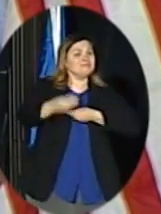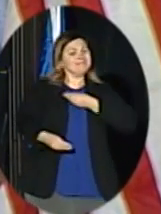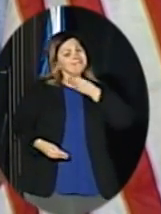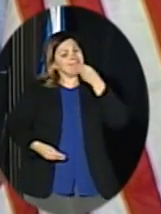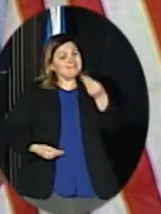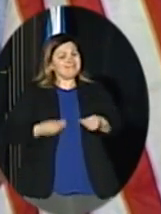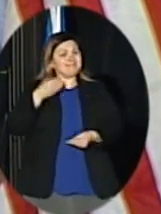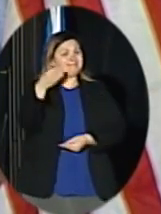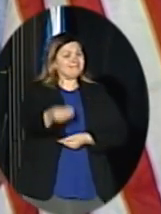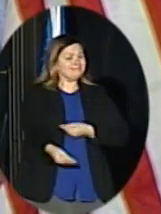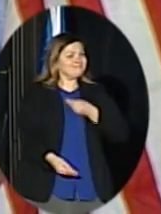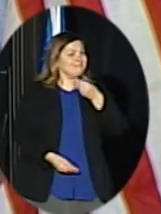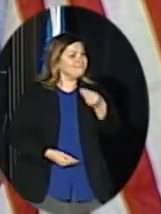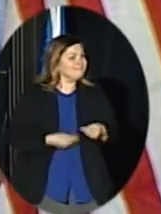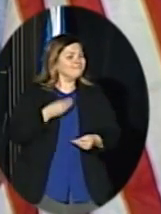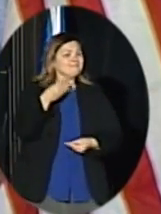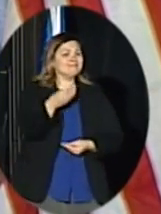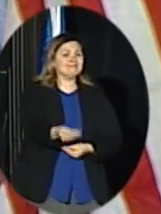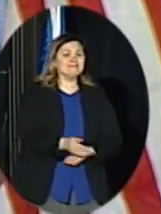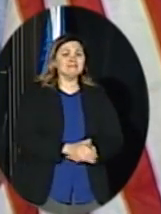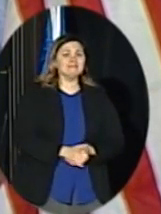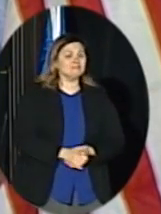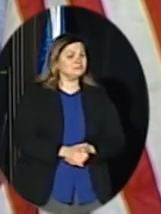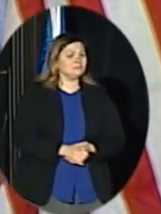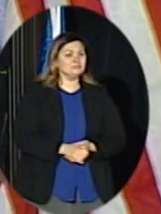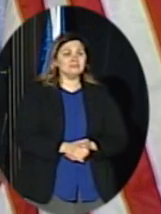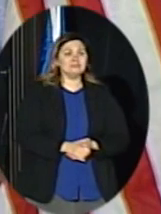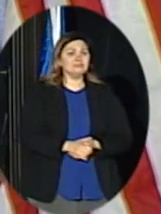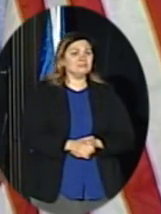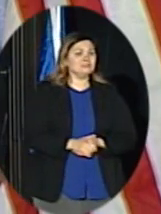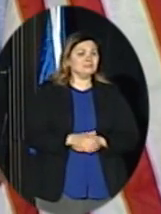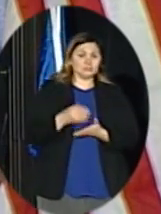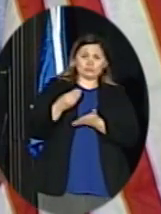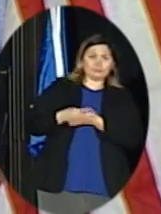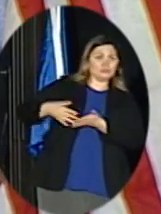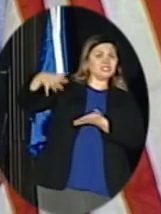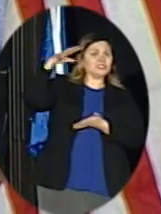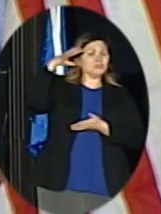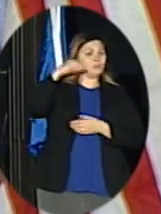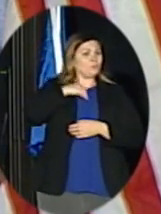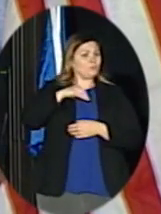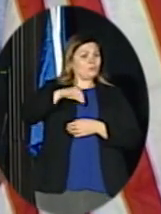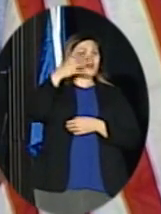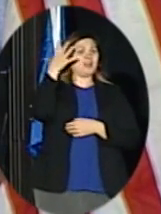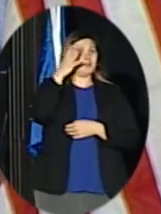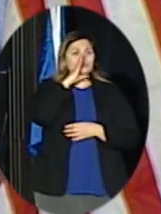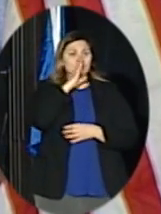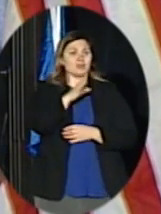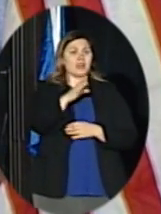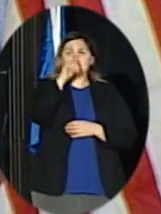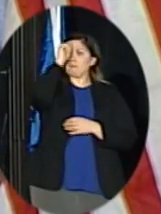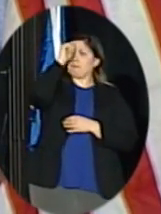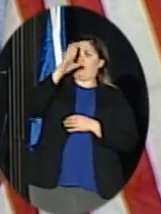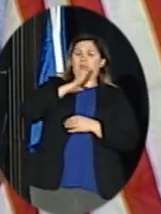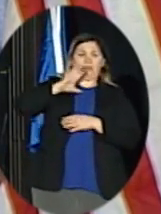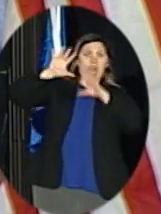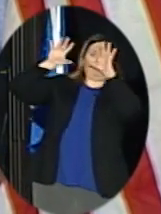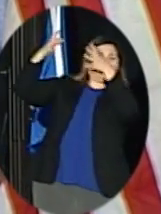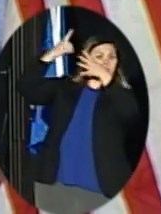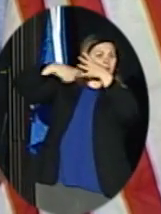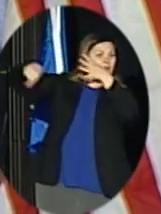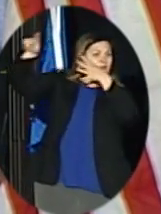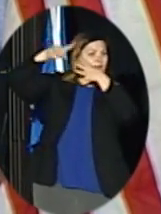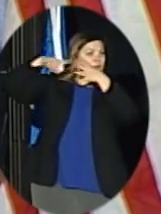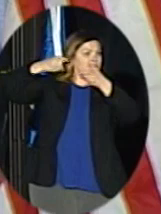back to the noble group of rich, white, straight, male landowners who embedded into our